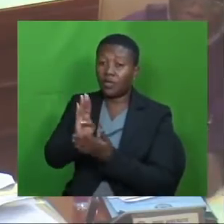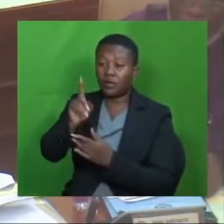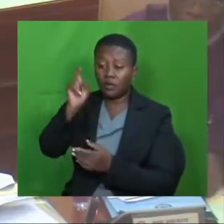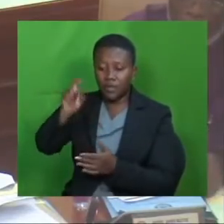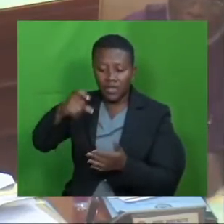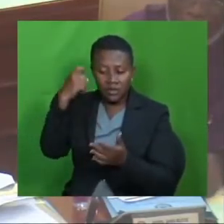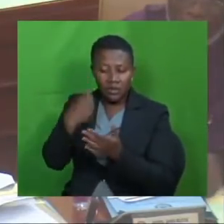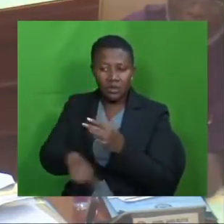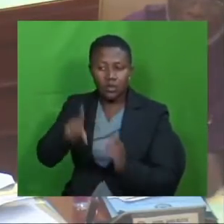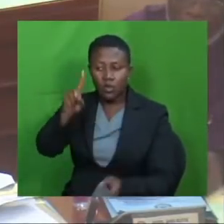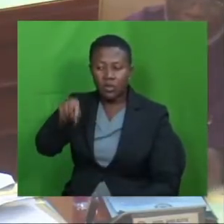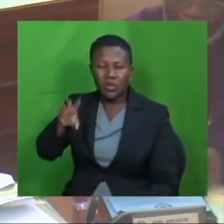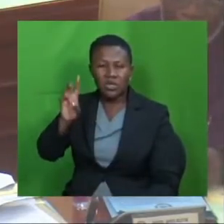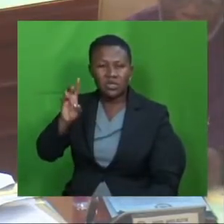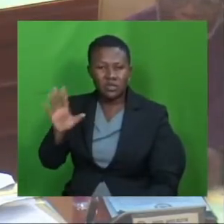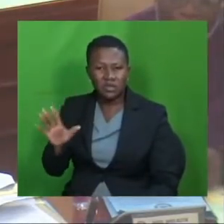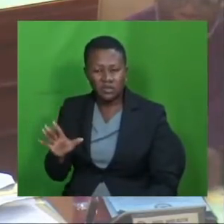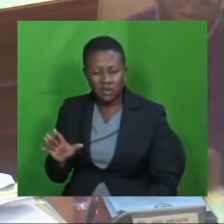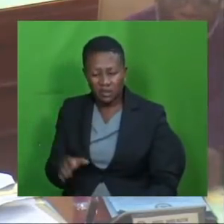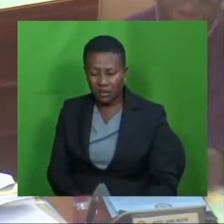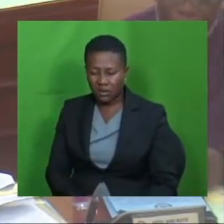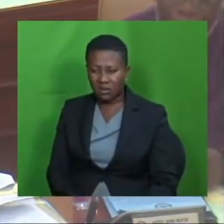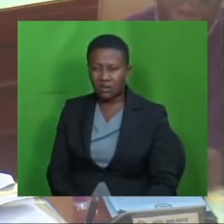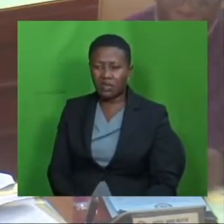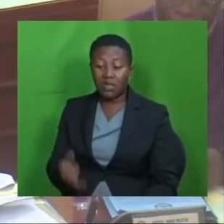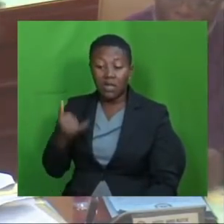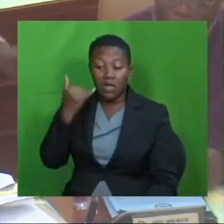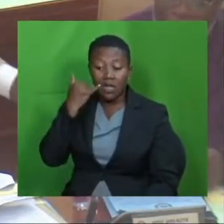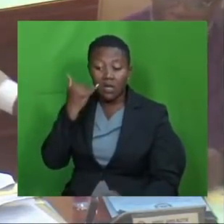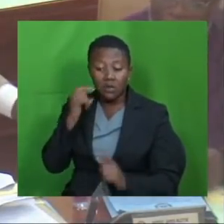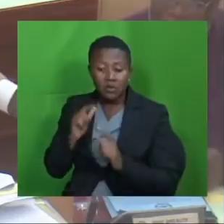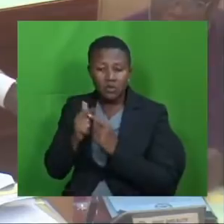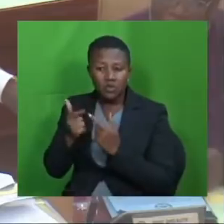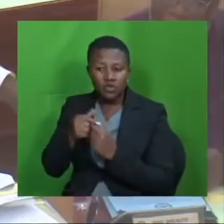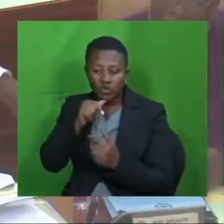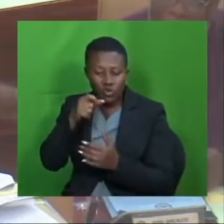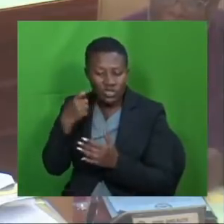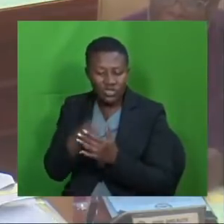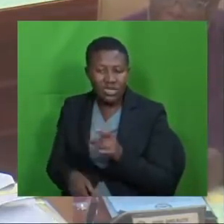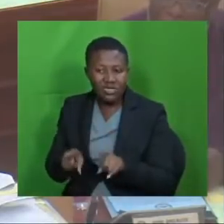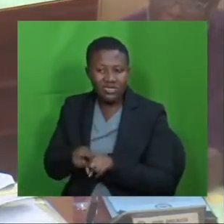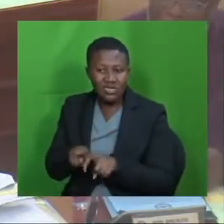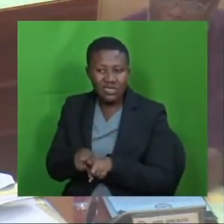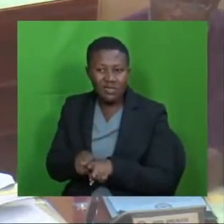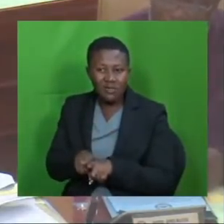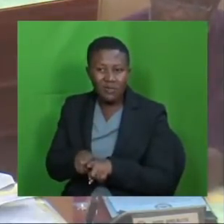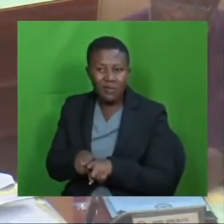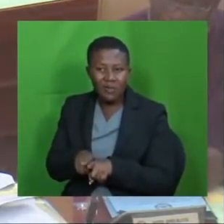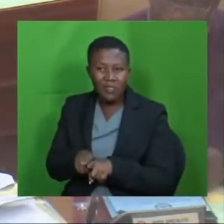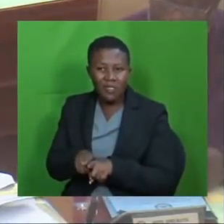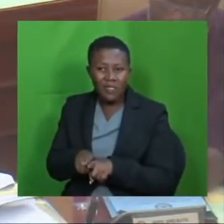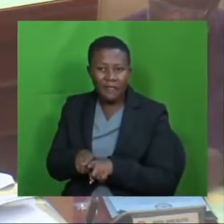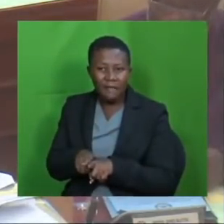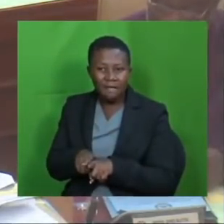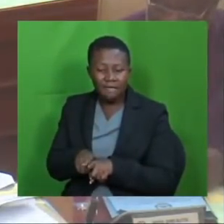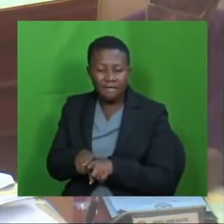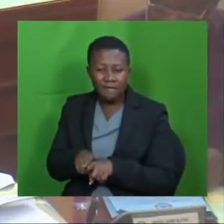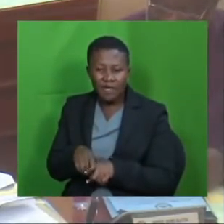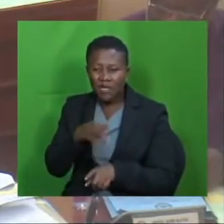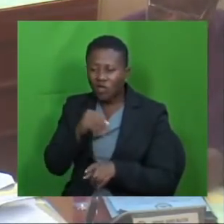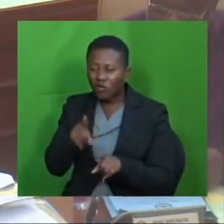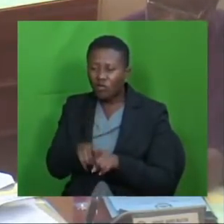1.75%. The telcos originally did not charge at that level and did not charge at the upper